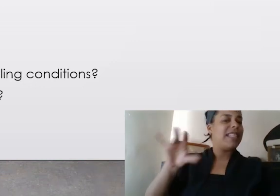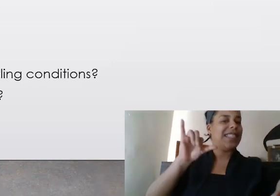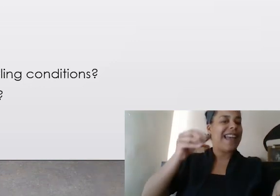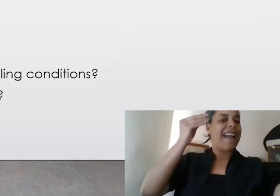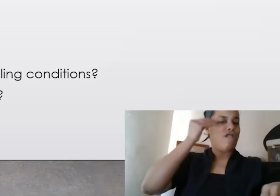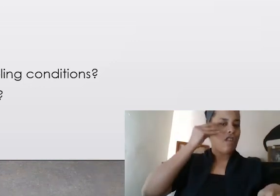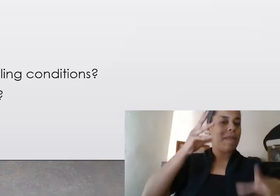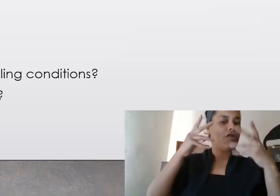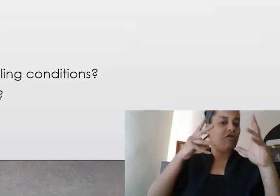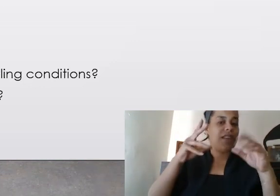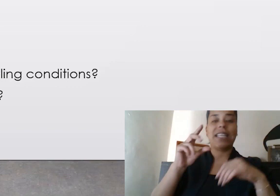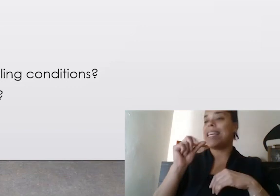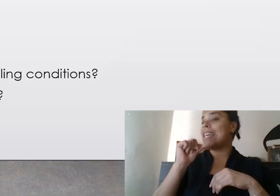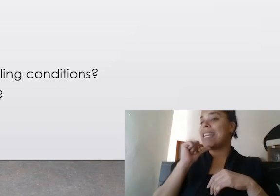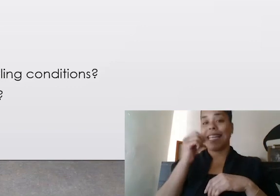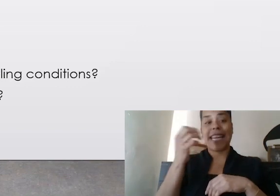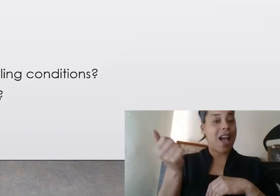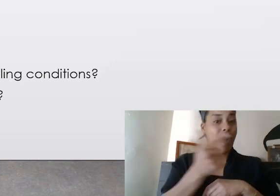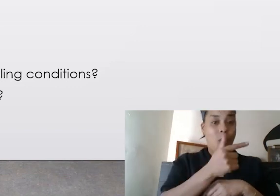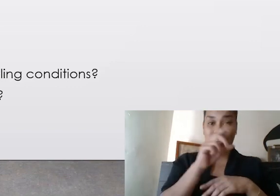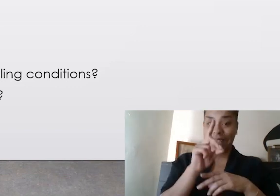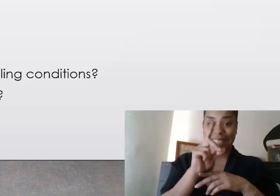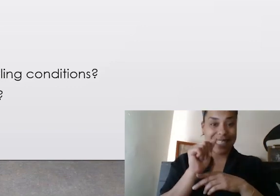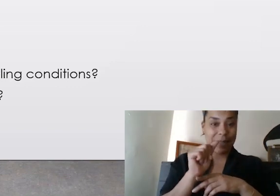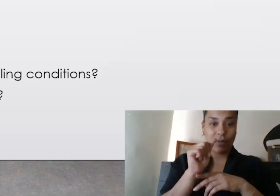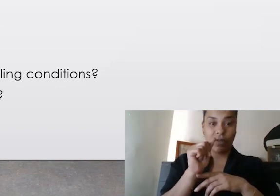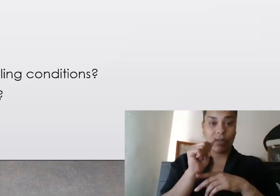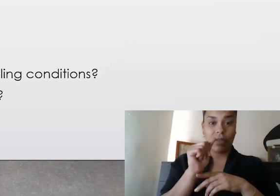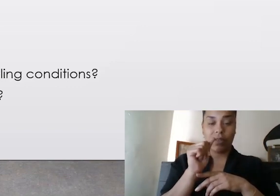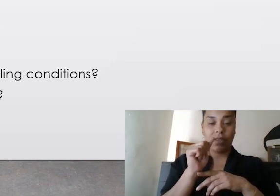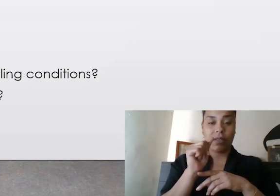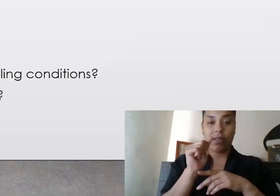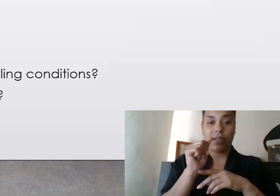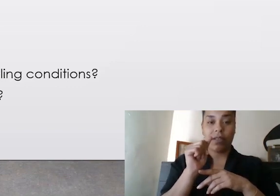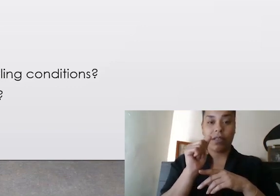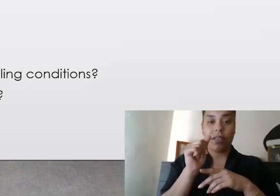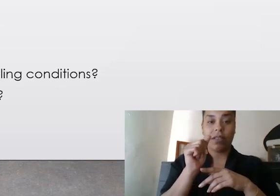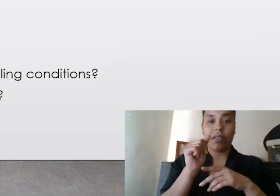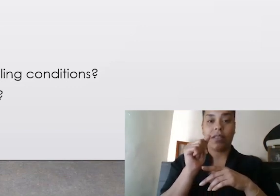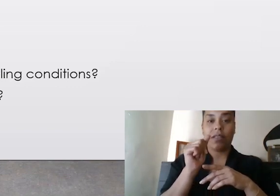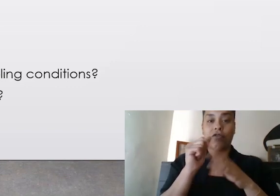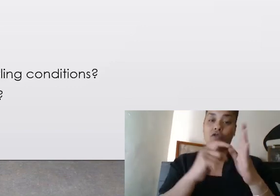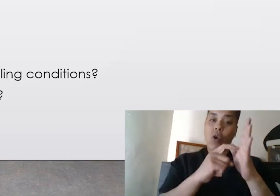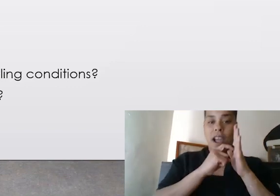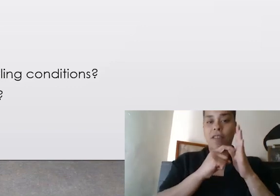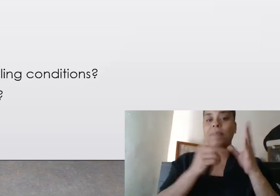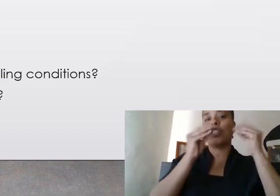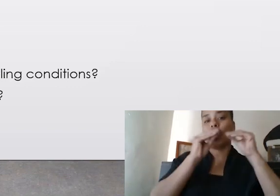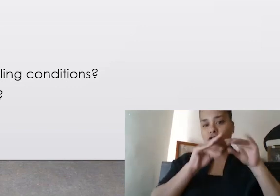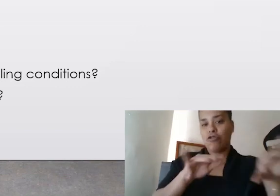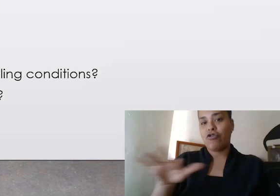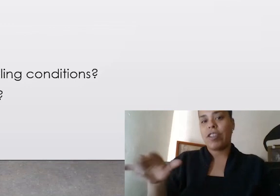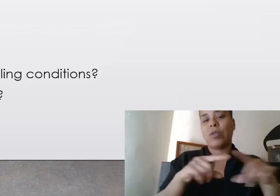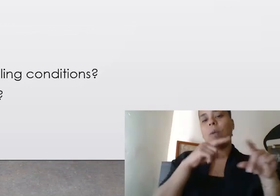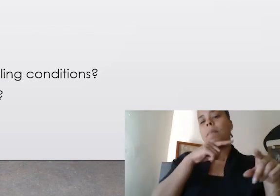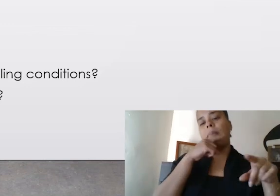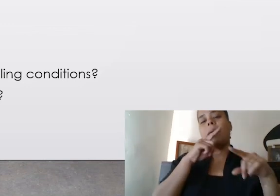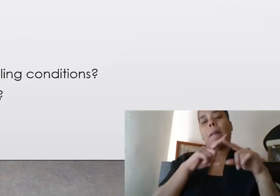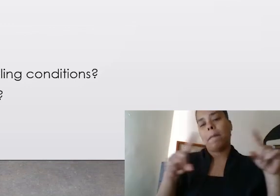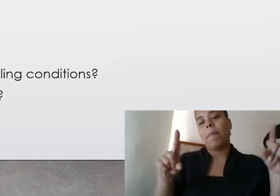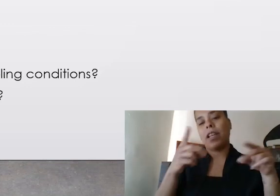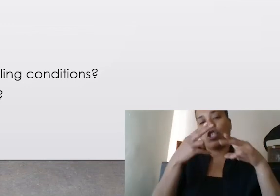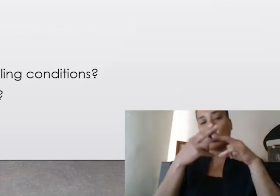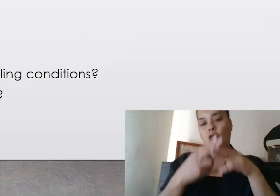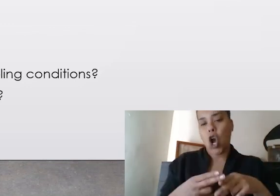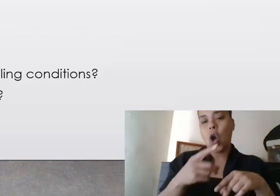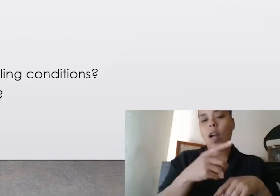conditions are made available to the public, but they have released it. It's called a Red Book, Blue Book.